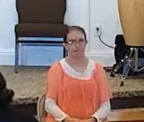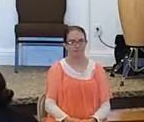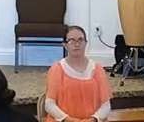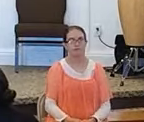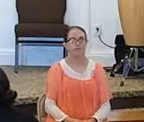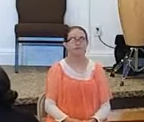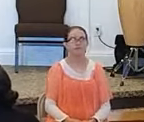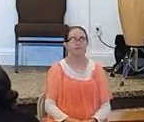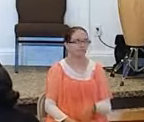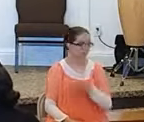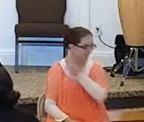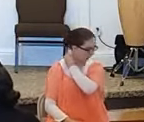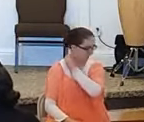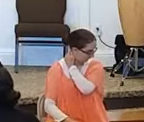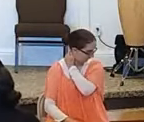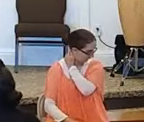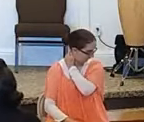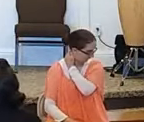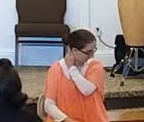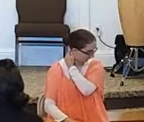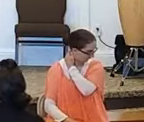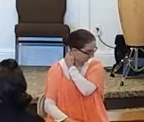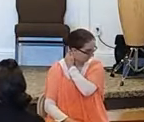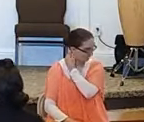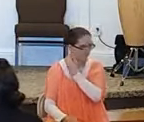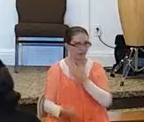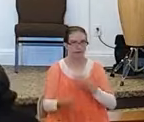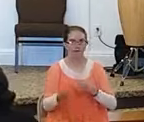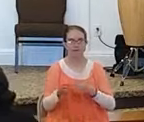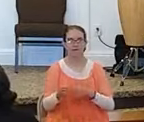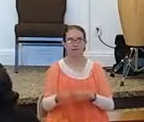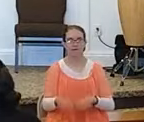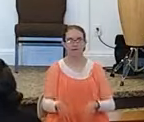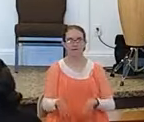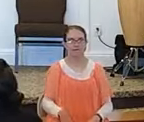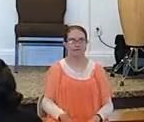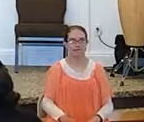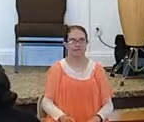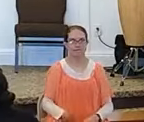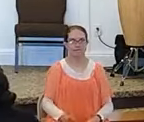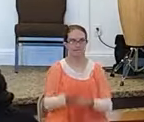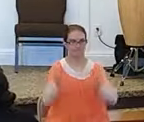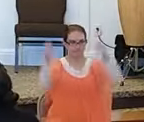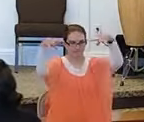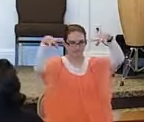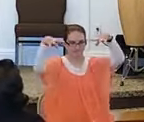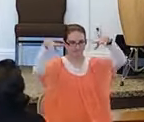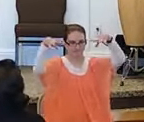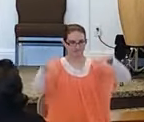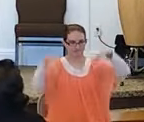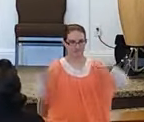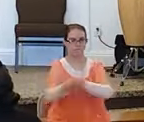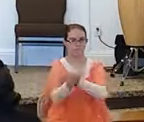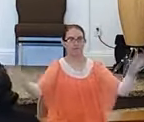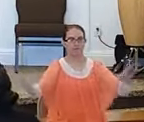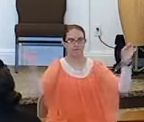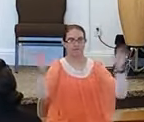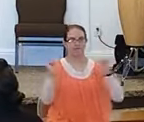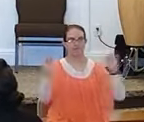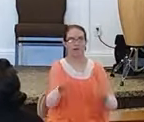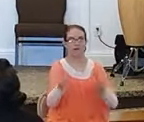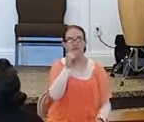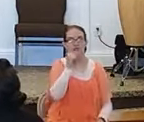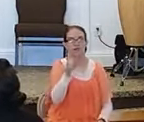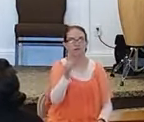mercy. And so he said, I want you to undo it. Loose him and let him go. Uh-huh. Woo. Can I tell